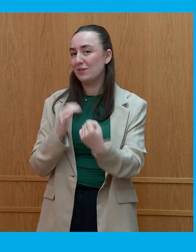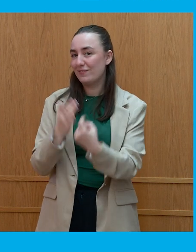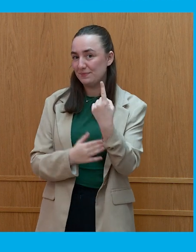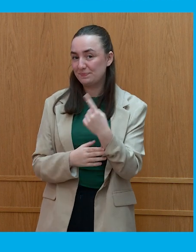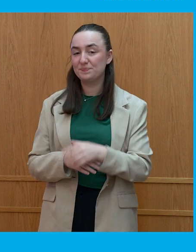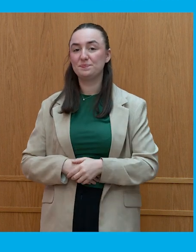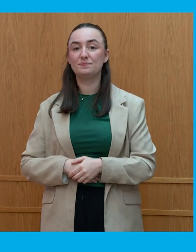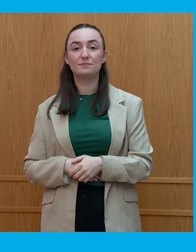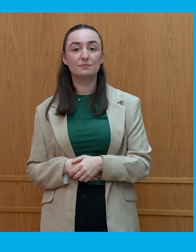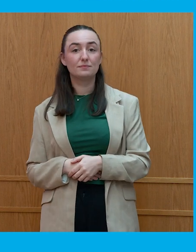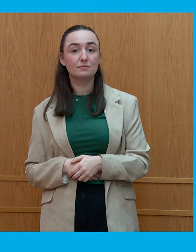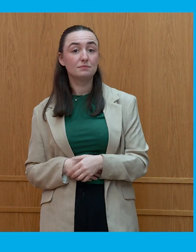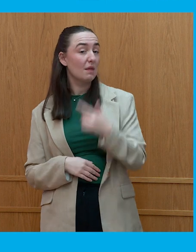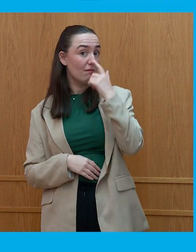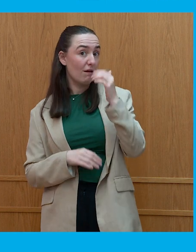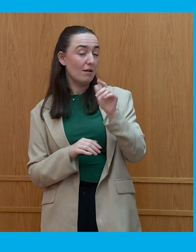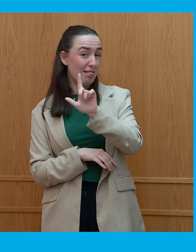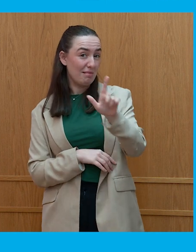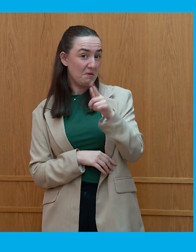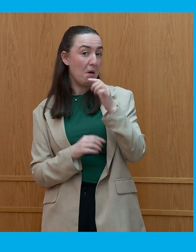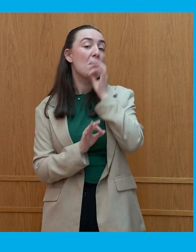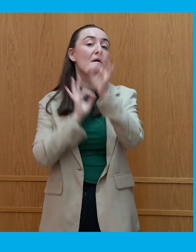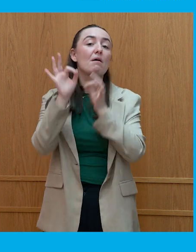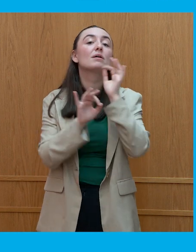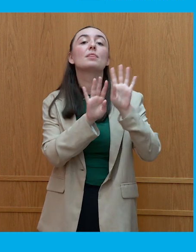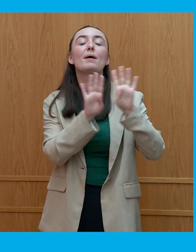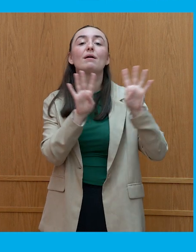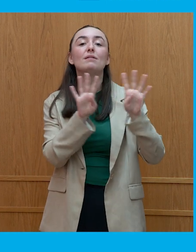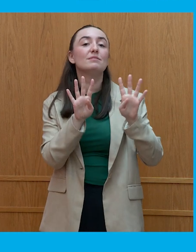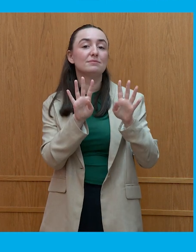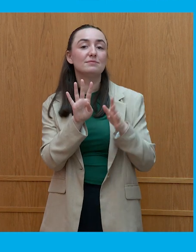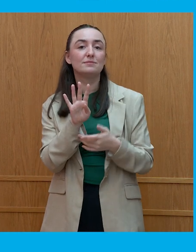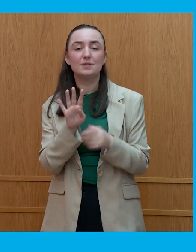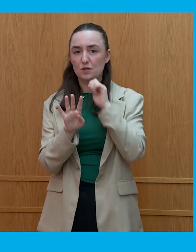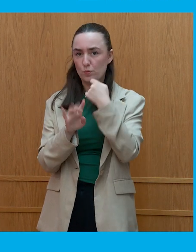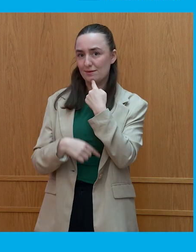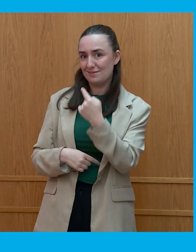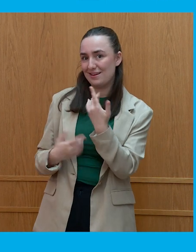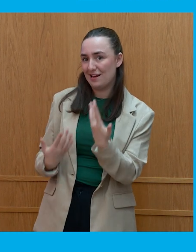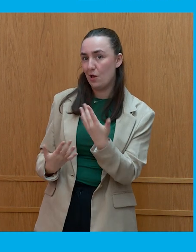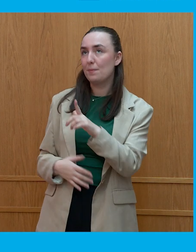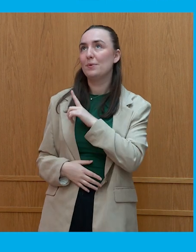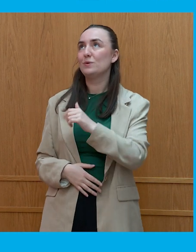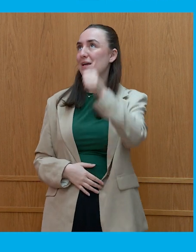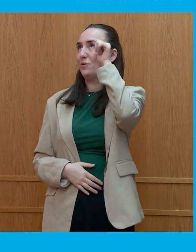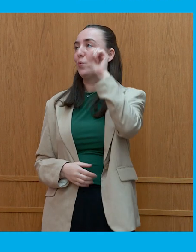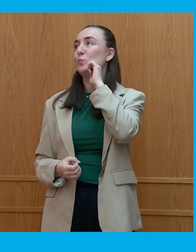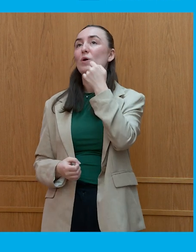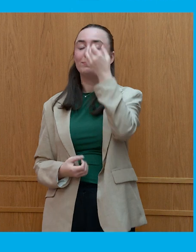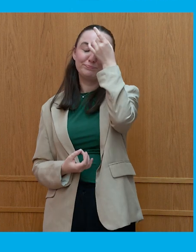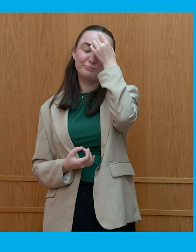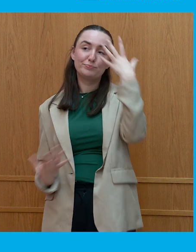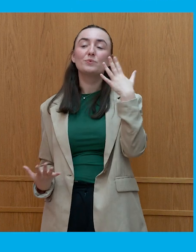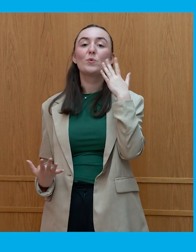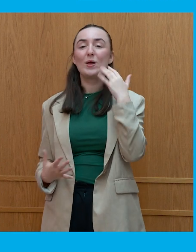opportunity to ask some questions later. And I'm just going to mention this now because I'm guaranteed to forget it at the end when I'm all